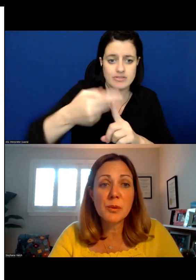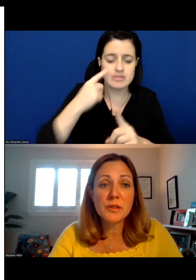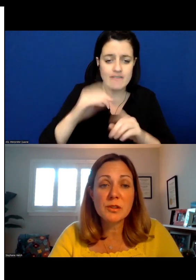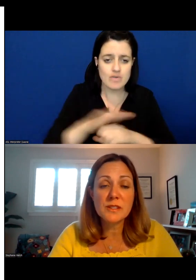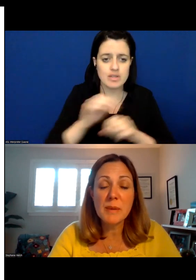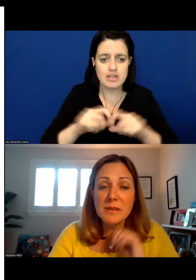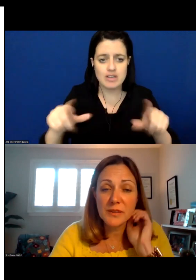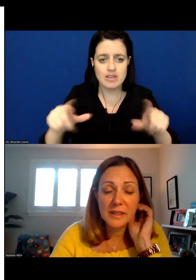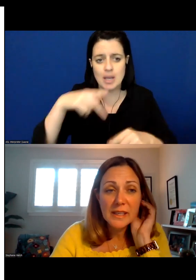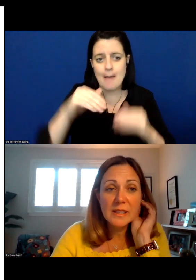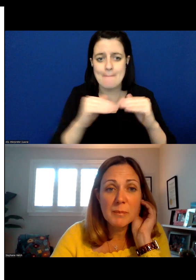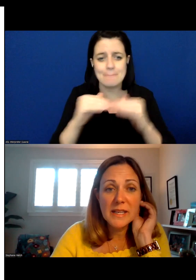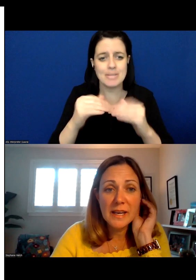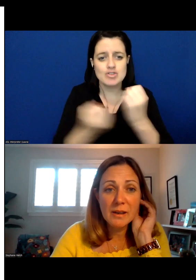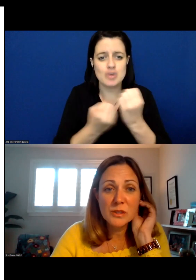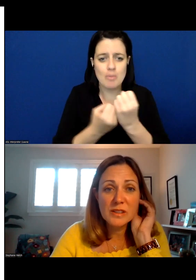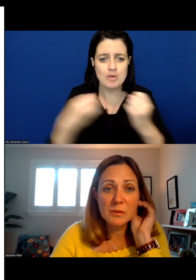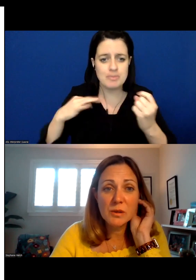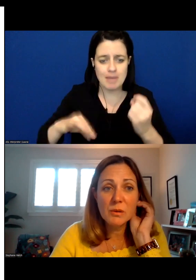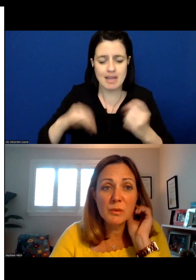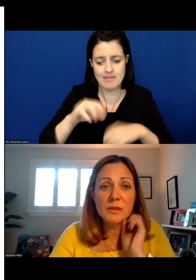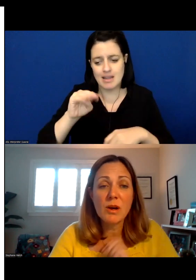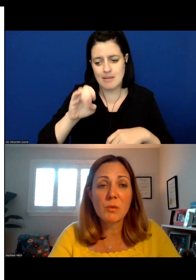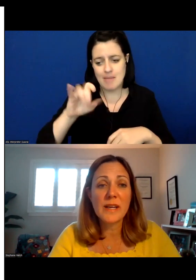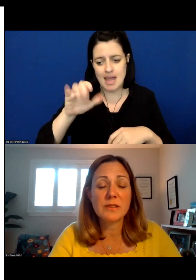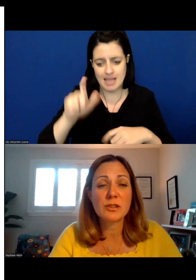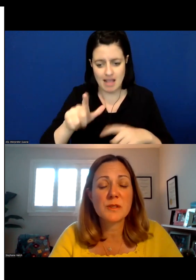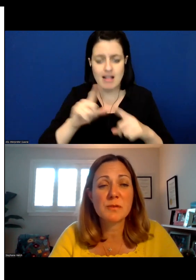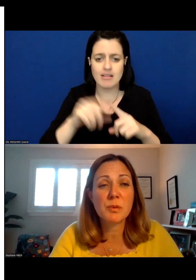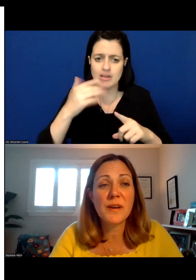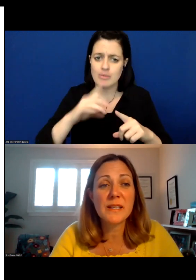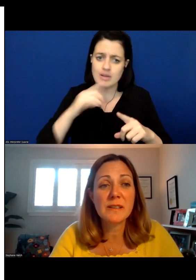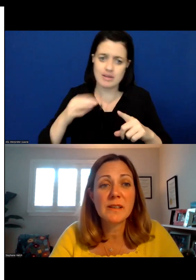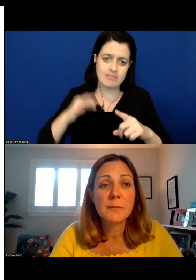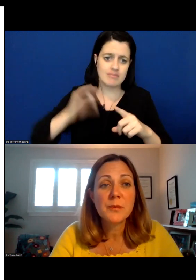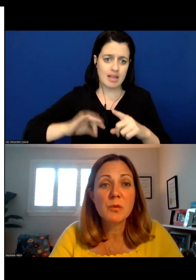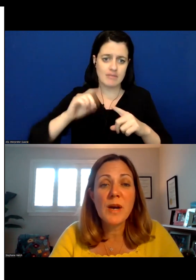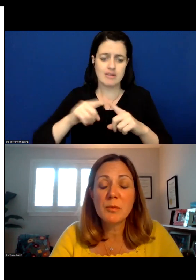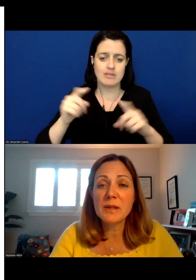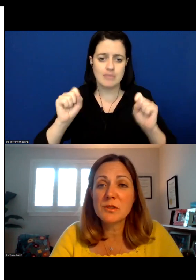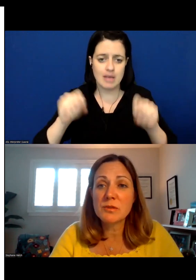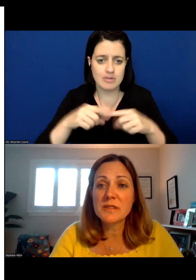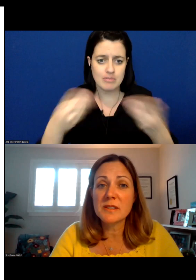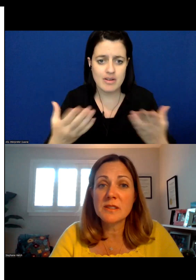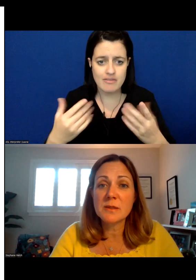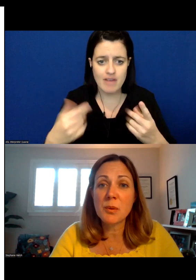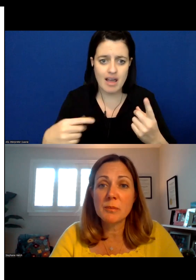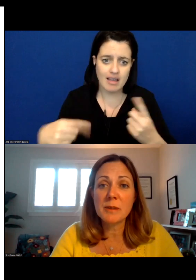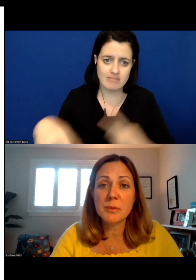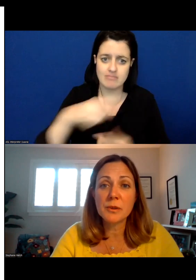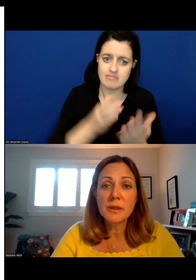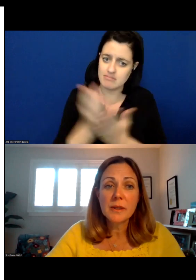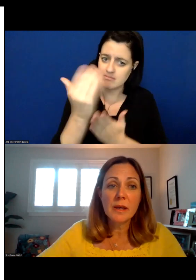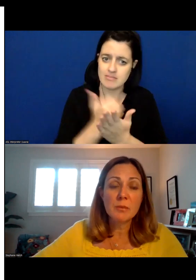peer support service benefit in Medi-Cal, which I think will go a real long way in terms of providing wraparound services to